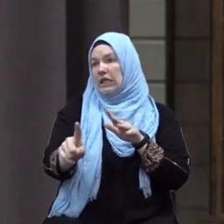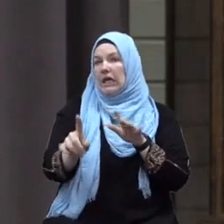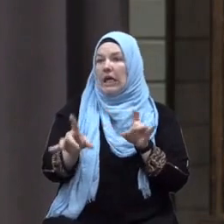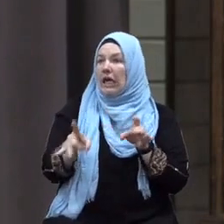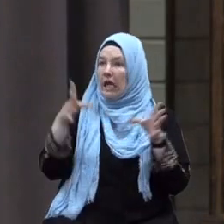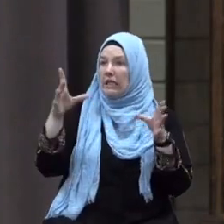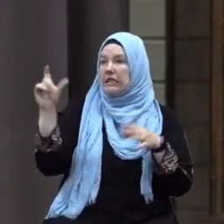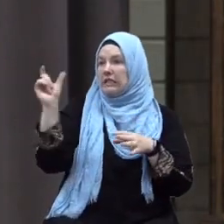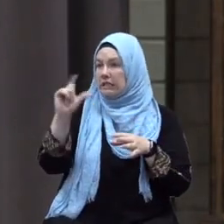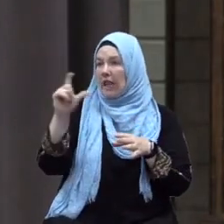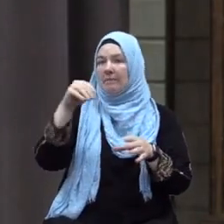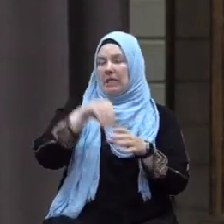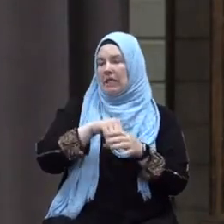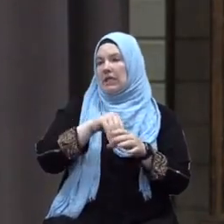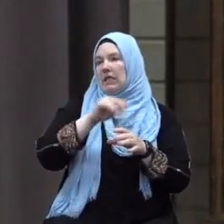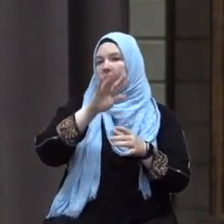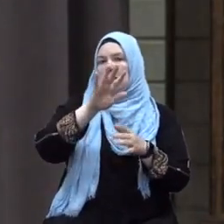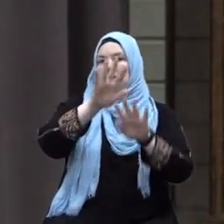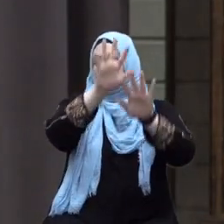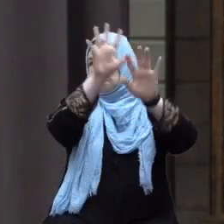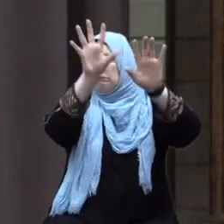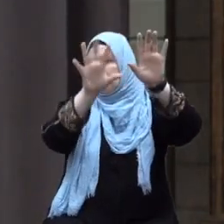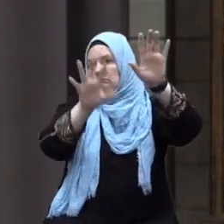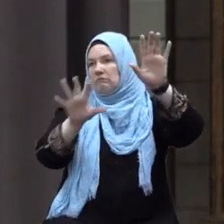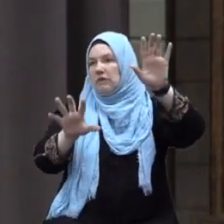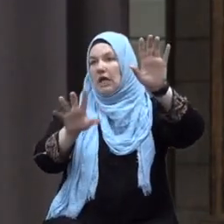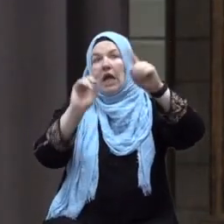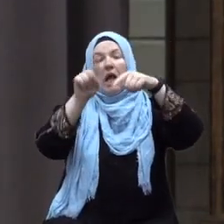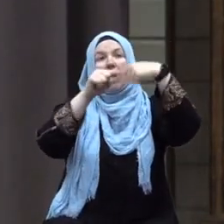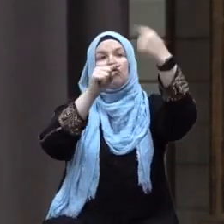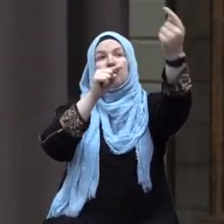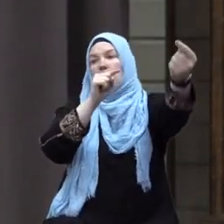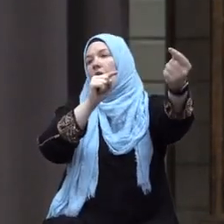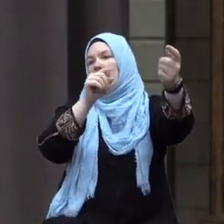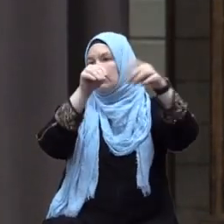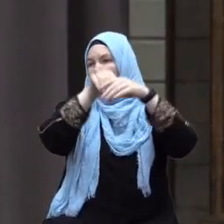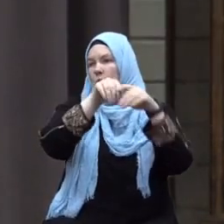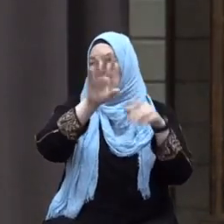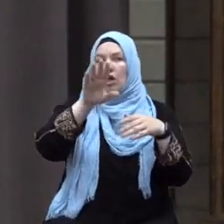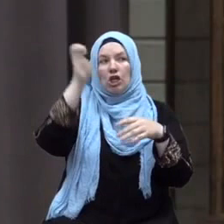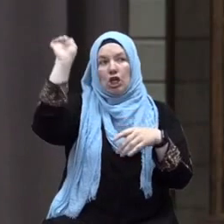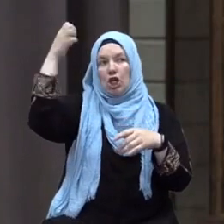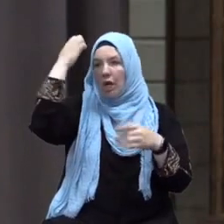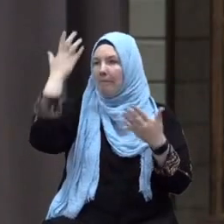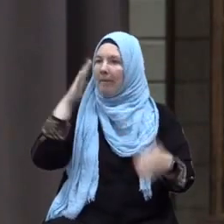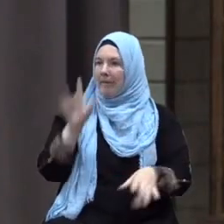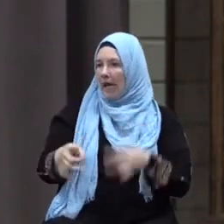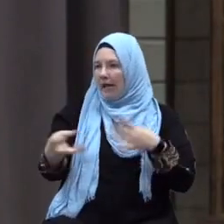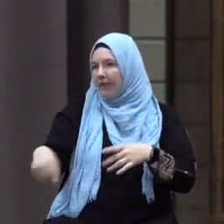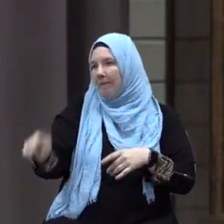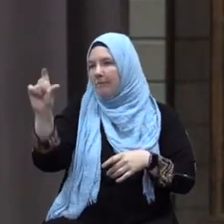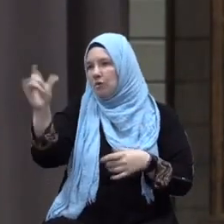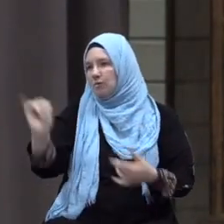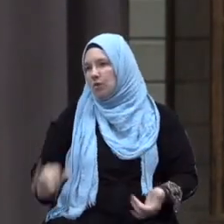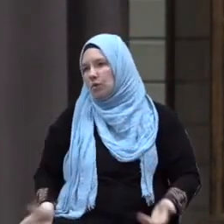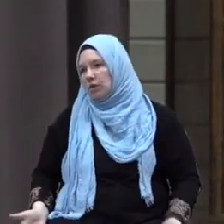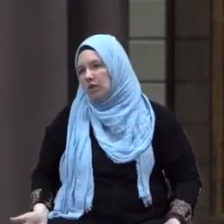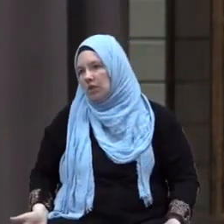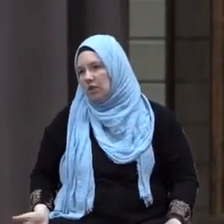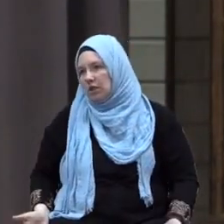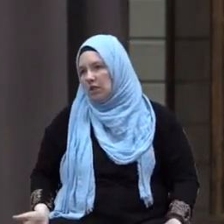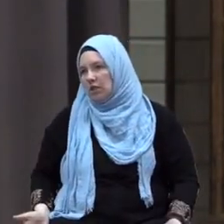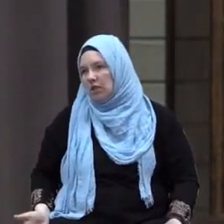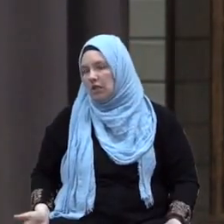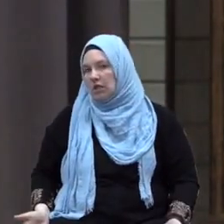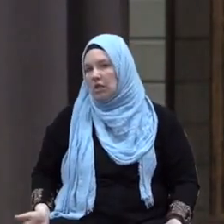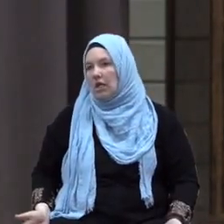and Islamophobia they will meet when even they cross the Red Sea, the Mediterranean Sea. And we are turning